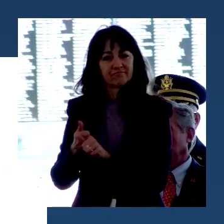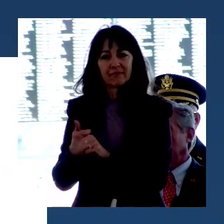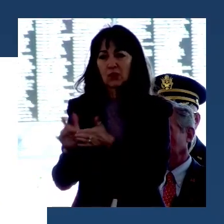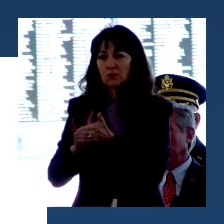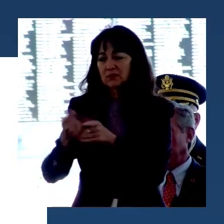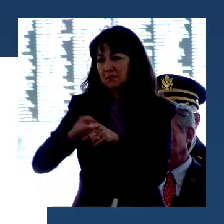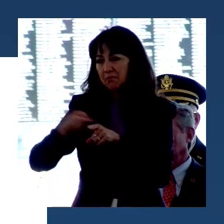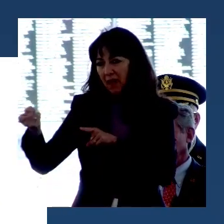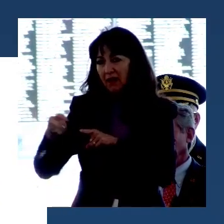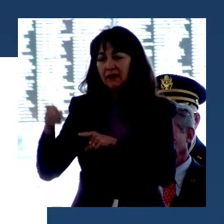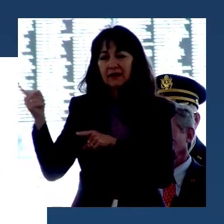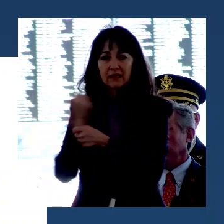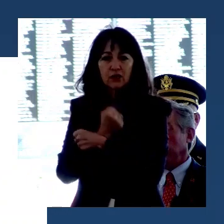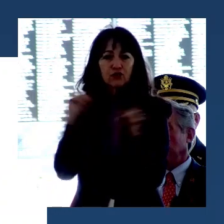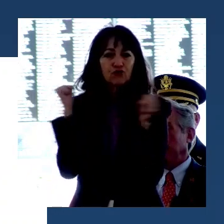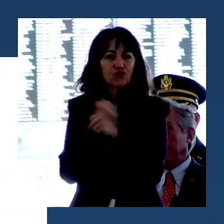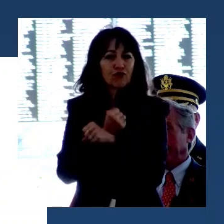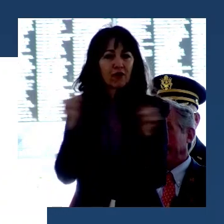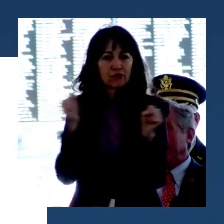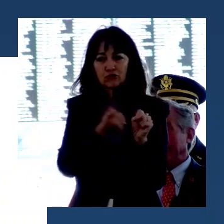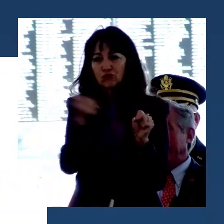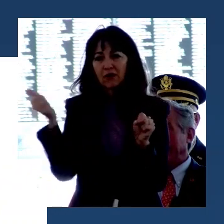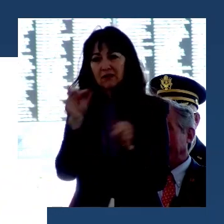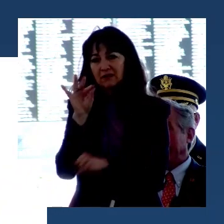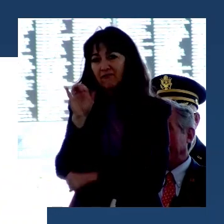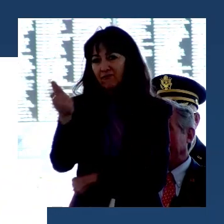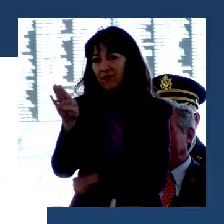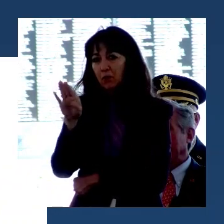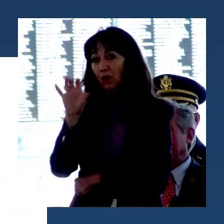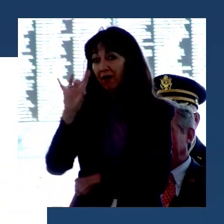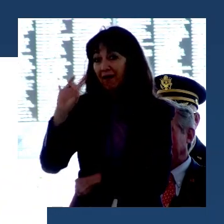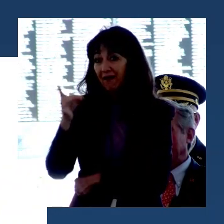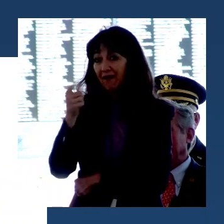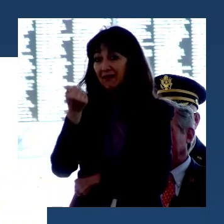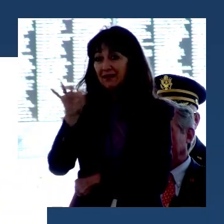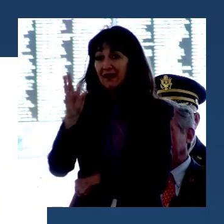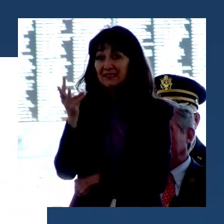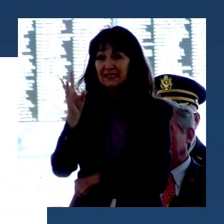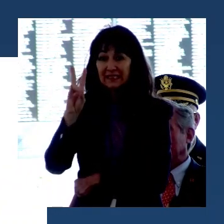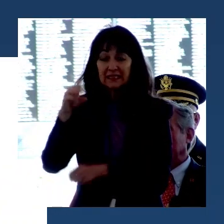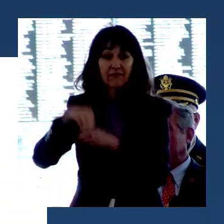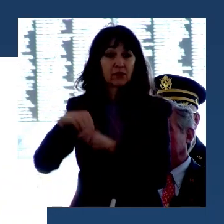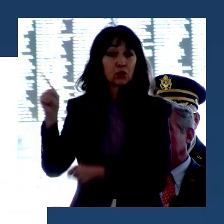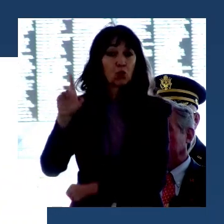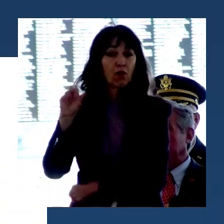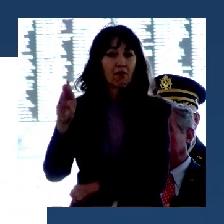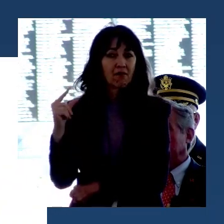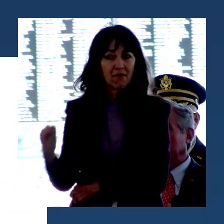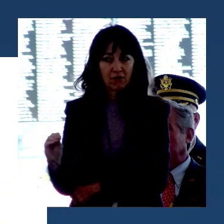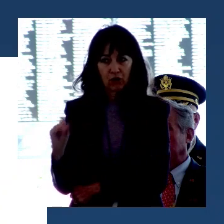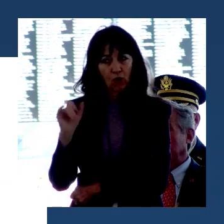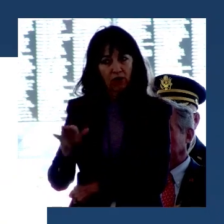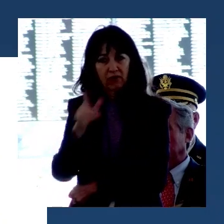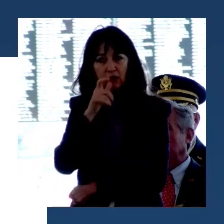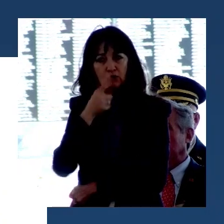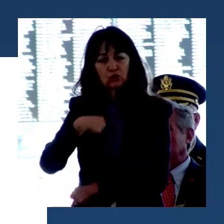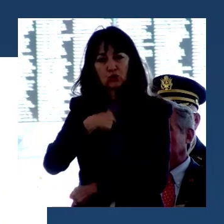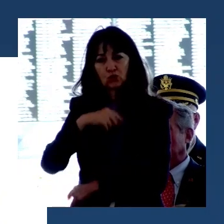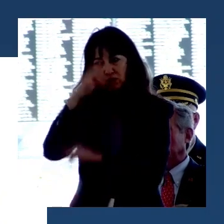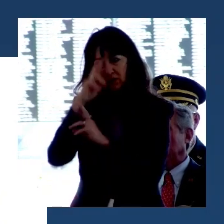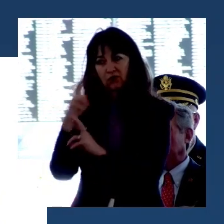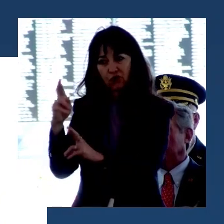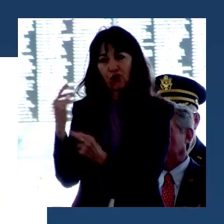rescued others. February 8th, 1967 in the Congo. That's who we honor today with the